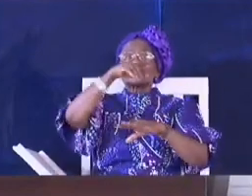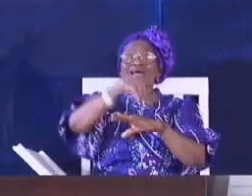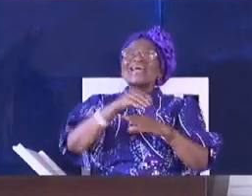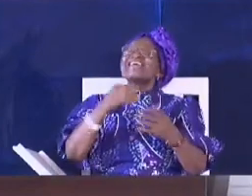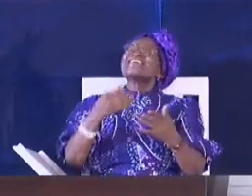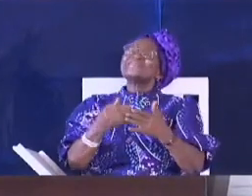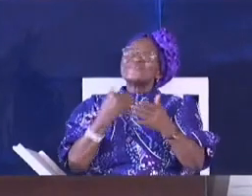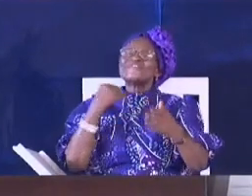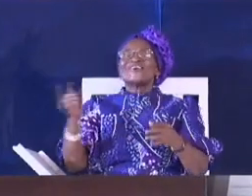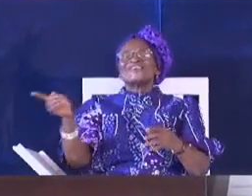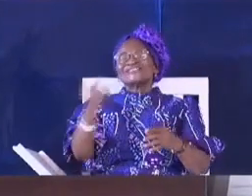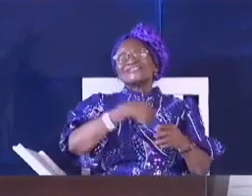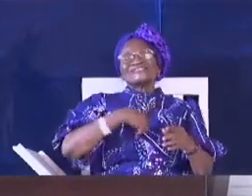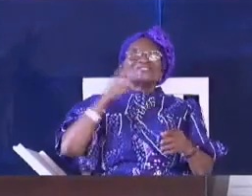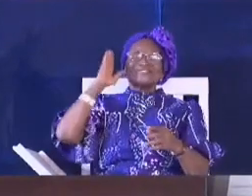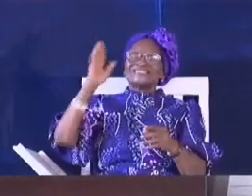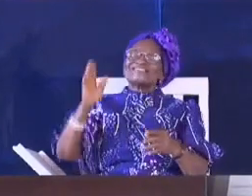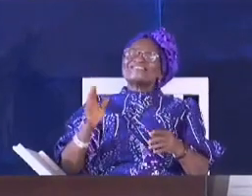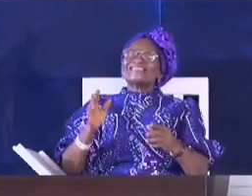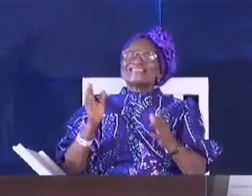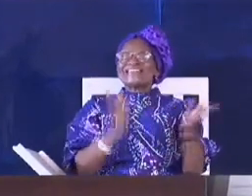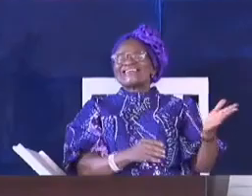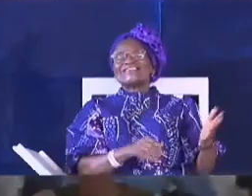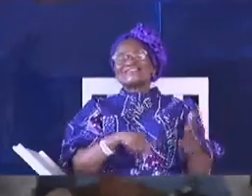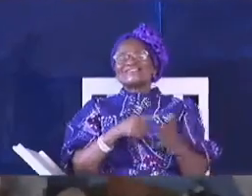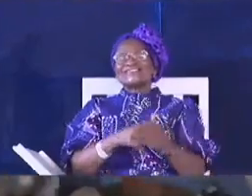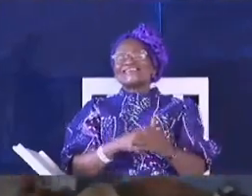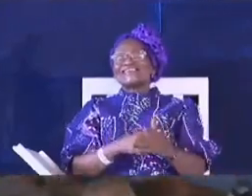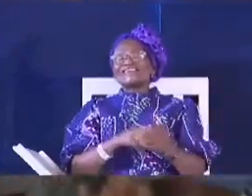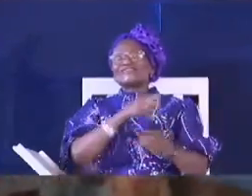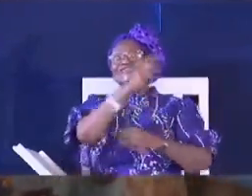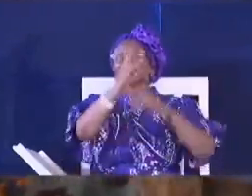world, presidents will call you daddy.